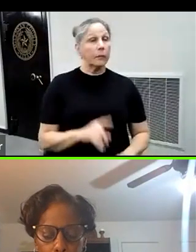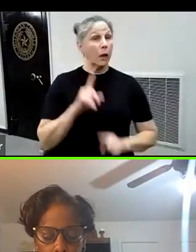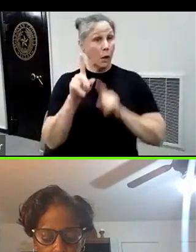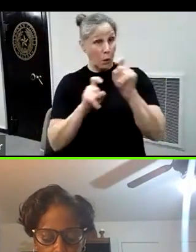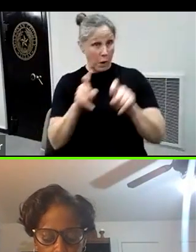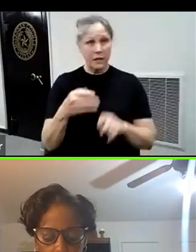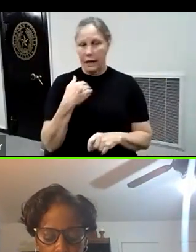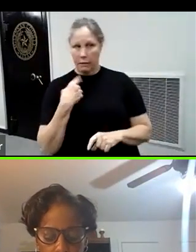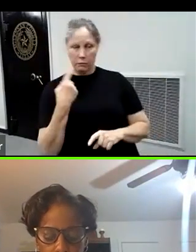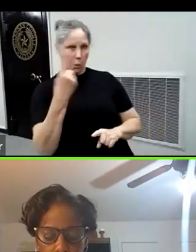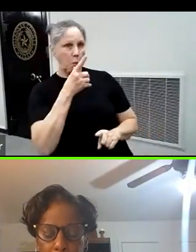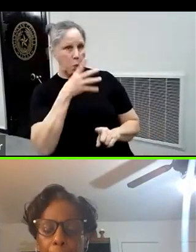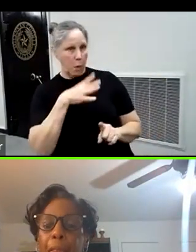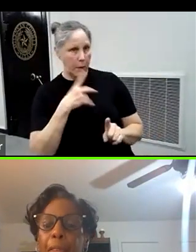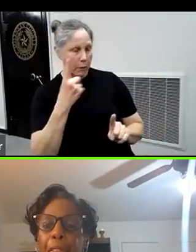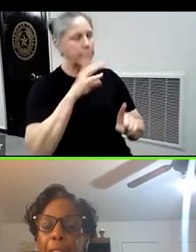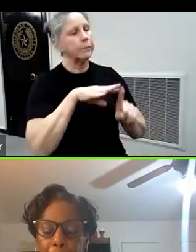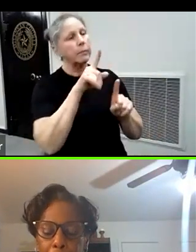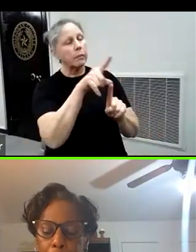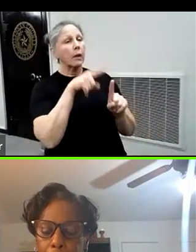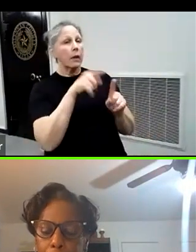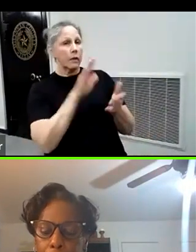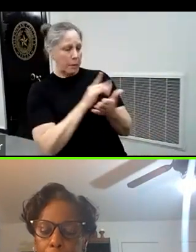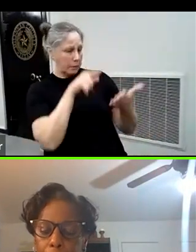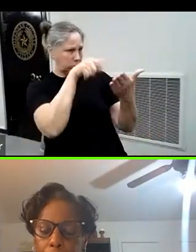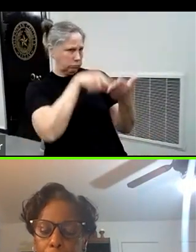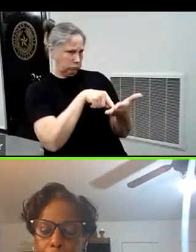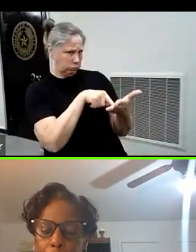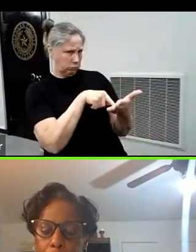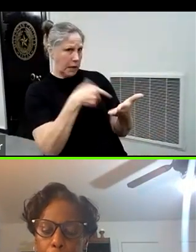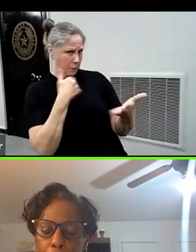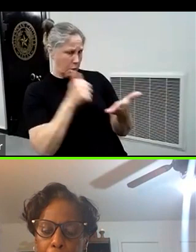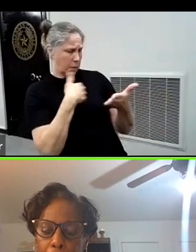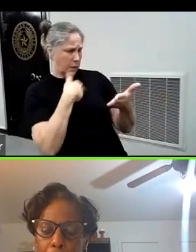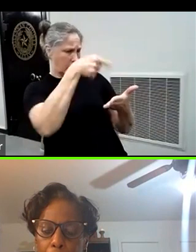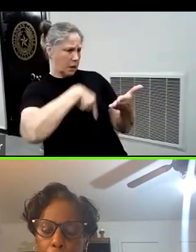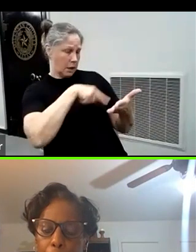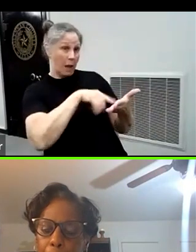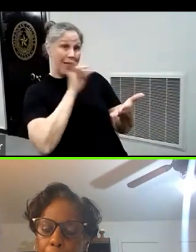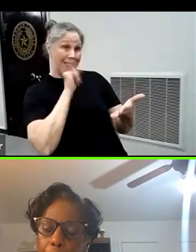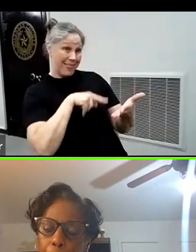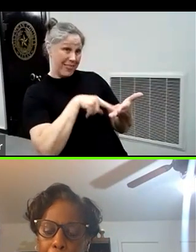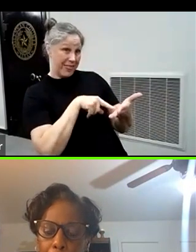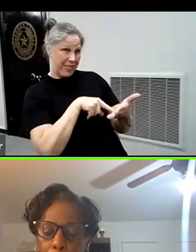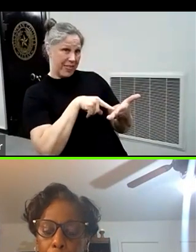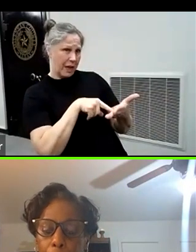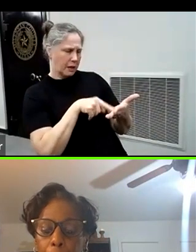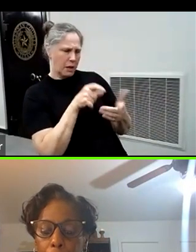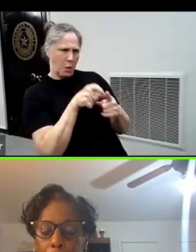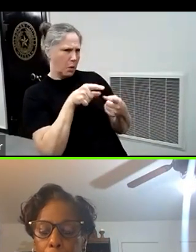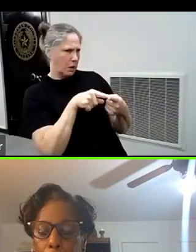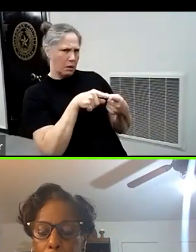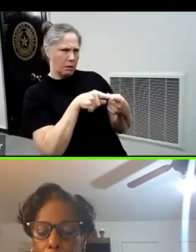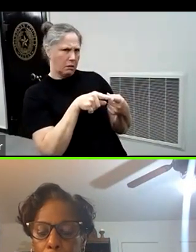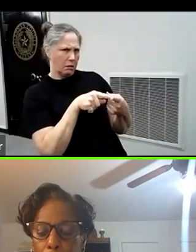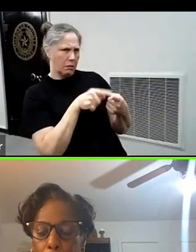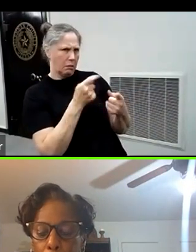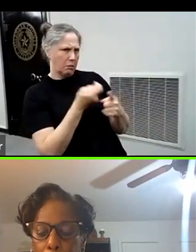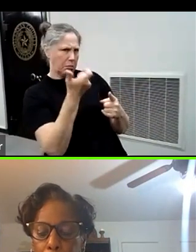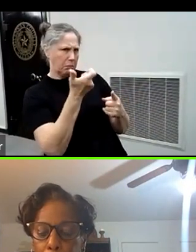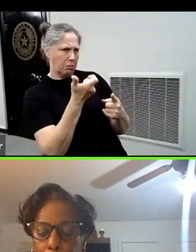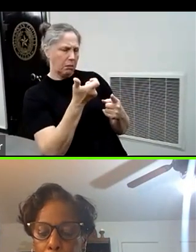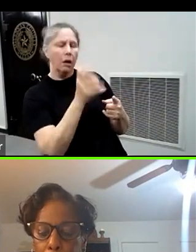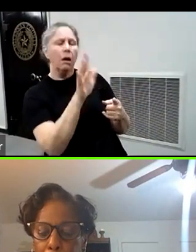question. The order that we have in front of us, does this order omit the wording? I note that in